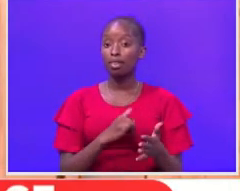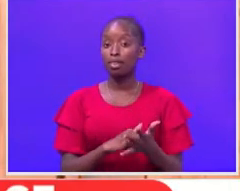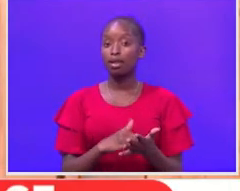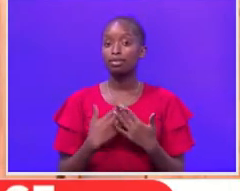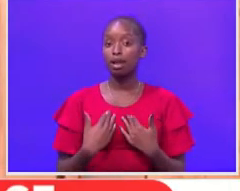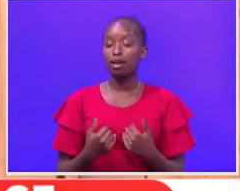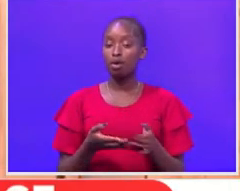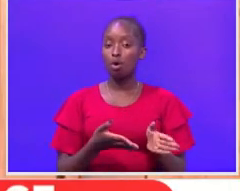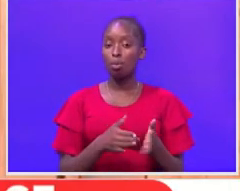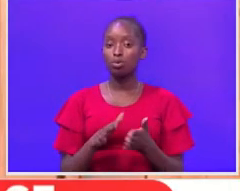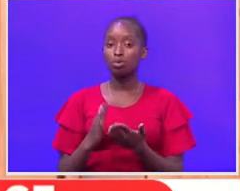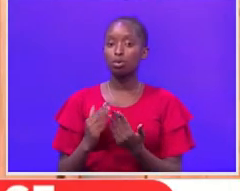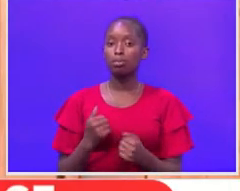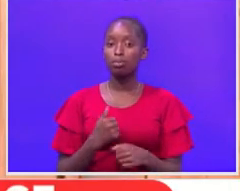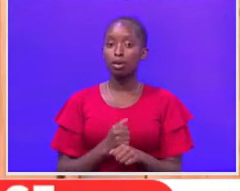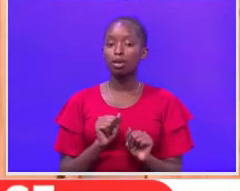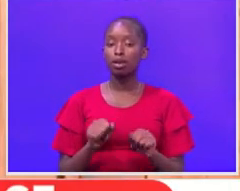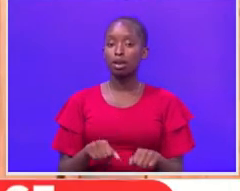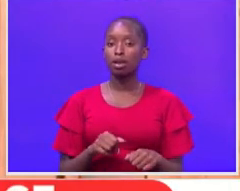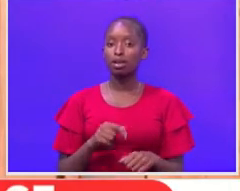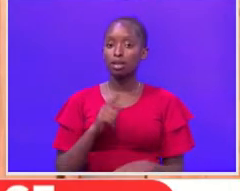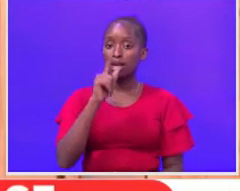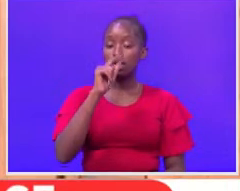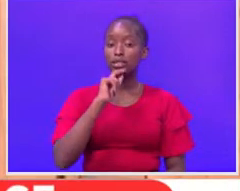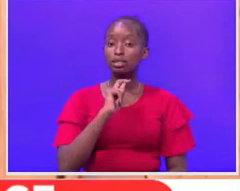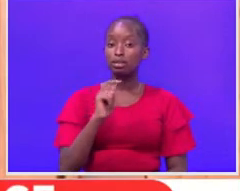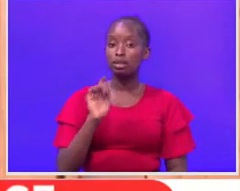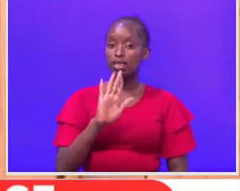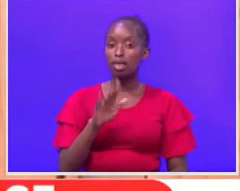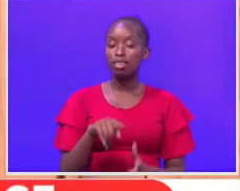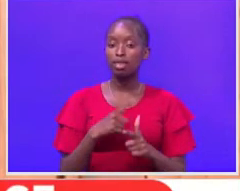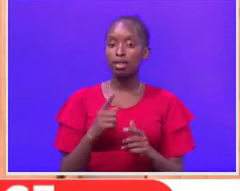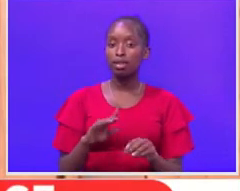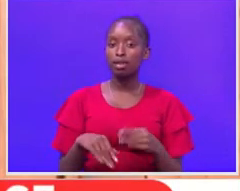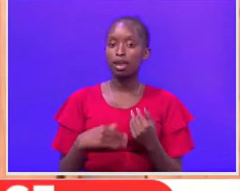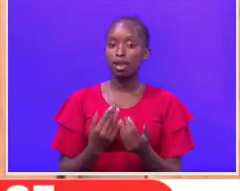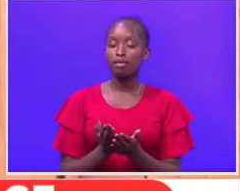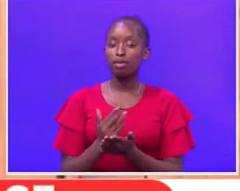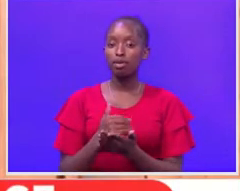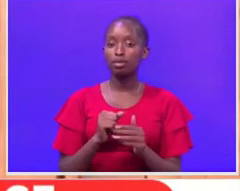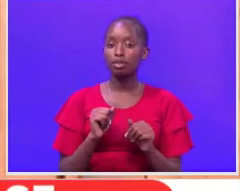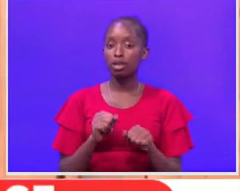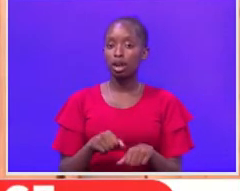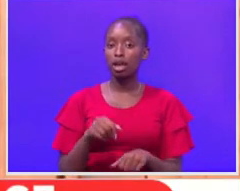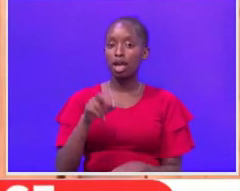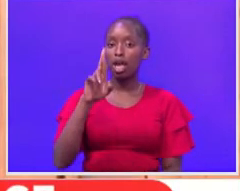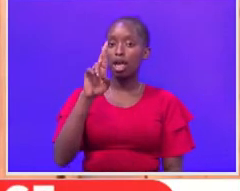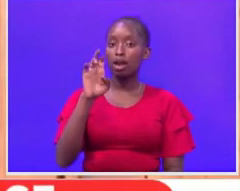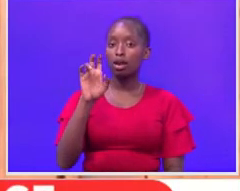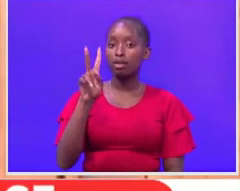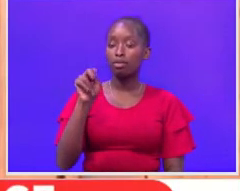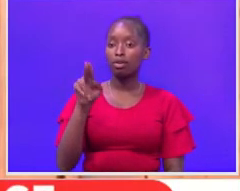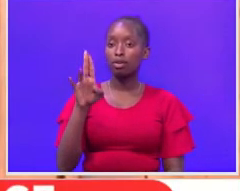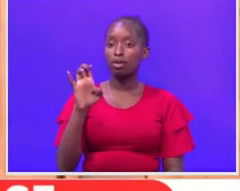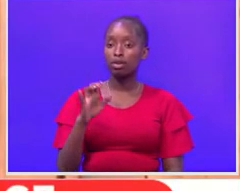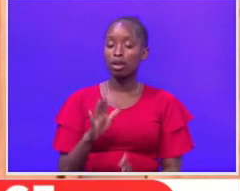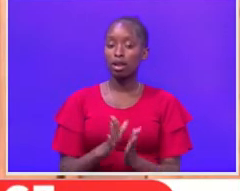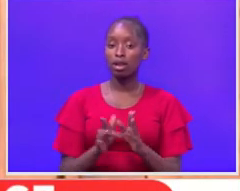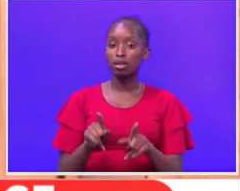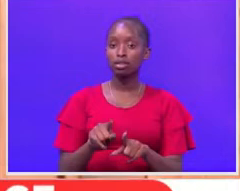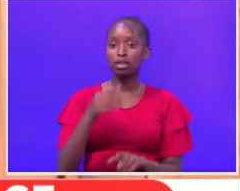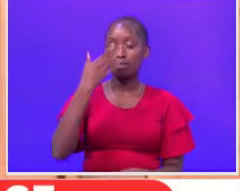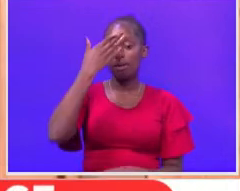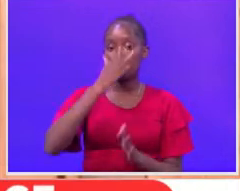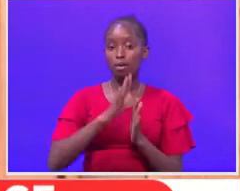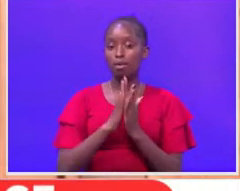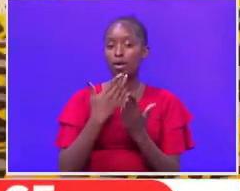to monetize their talent, to give themselves additional revenue. And I'm truly grateful to Facebook for working with